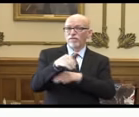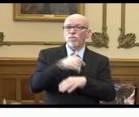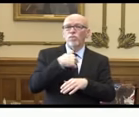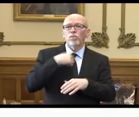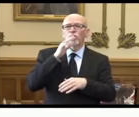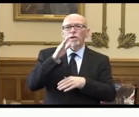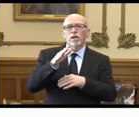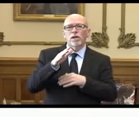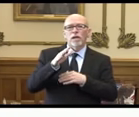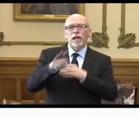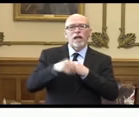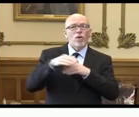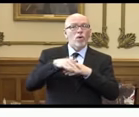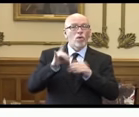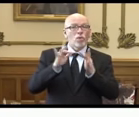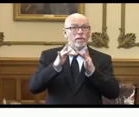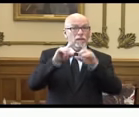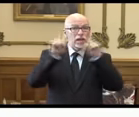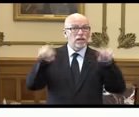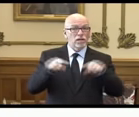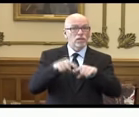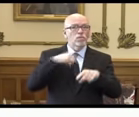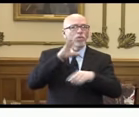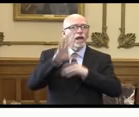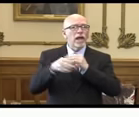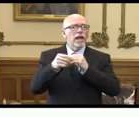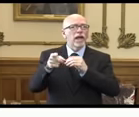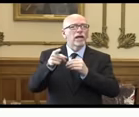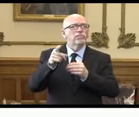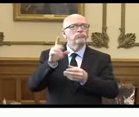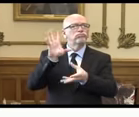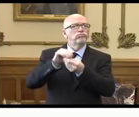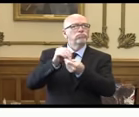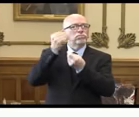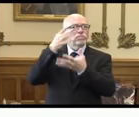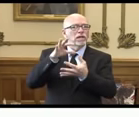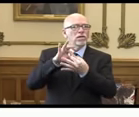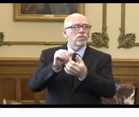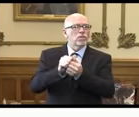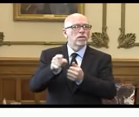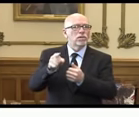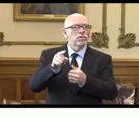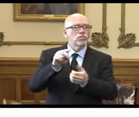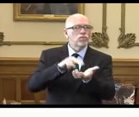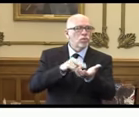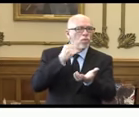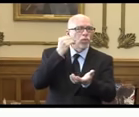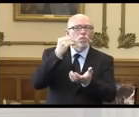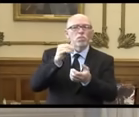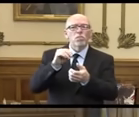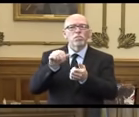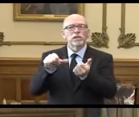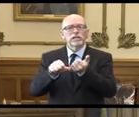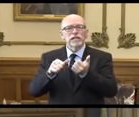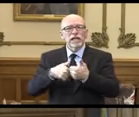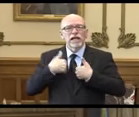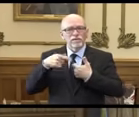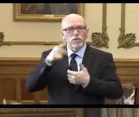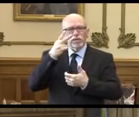our webpage the aggregate data for long-term care facilities. So these